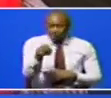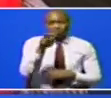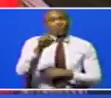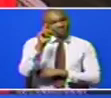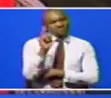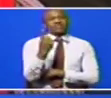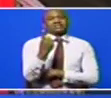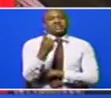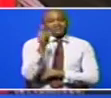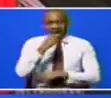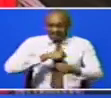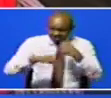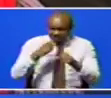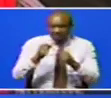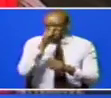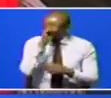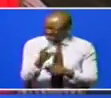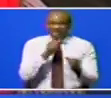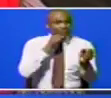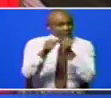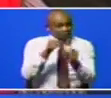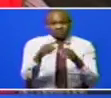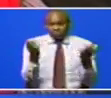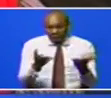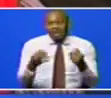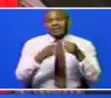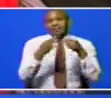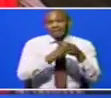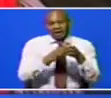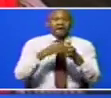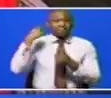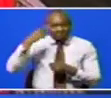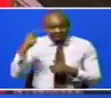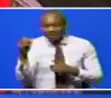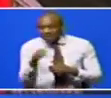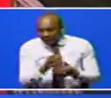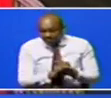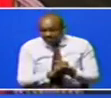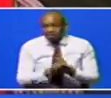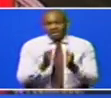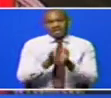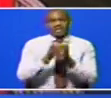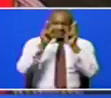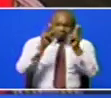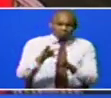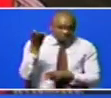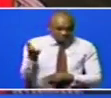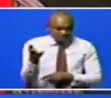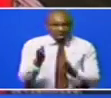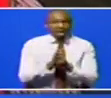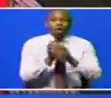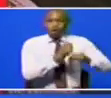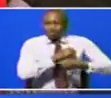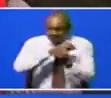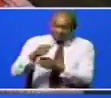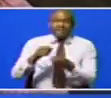first activities of serious violence in Kibera, in Mathare, in Kisumu, in Homa Bay, and